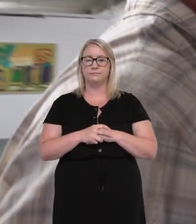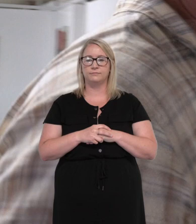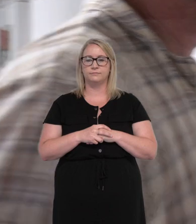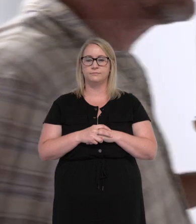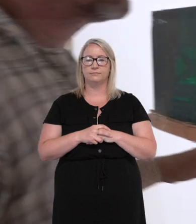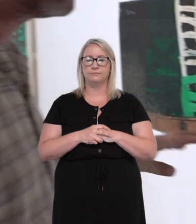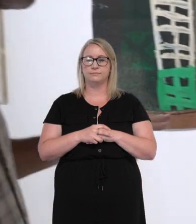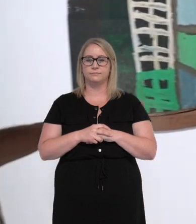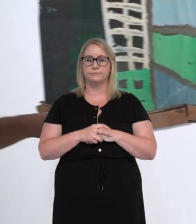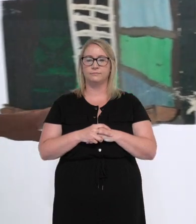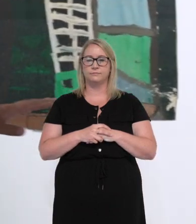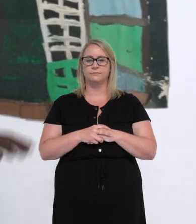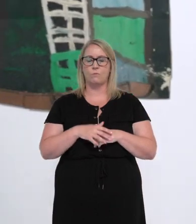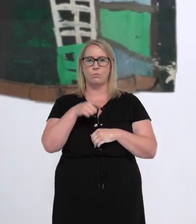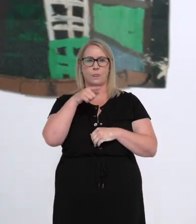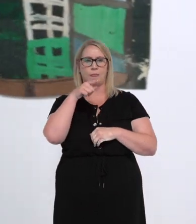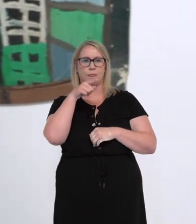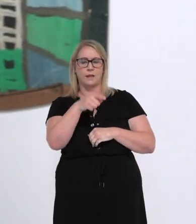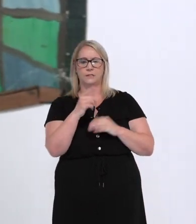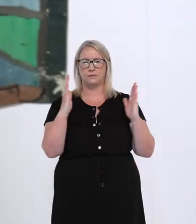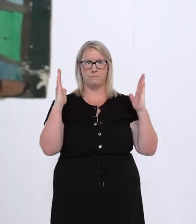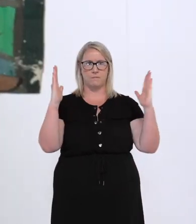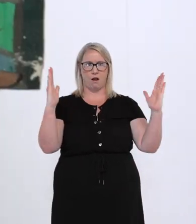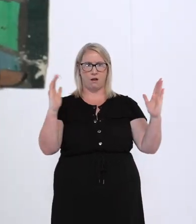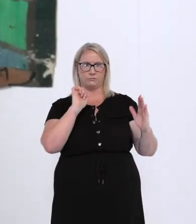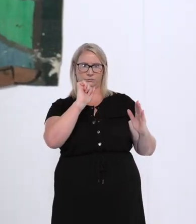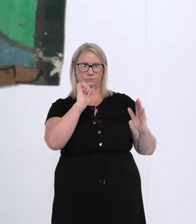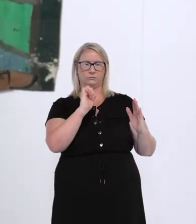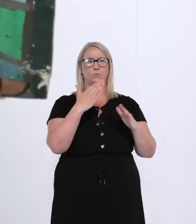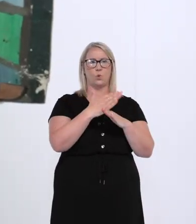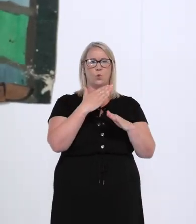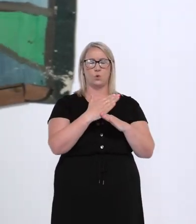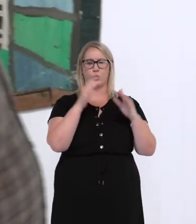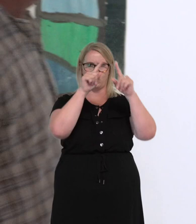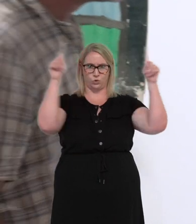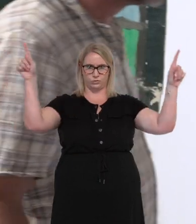There's a section of work.